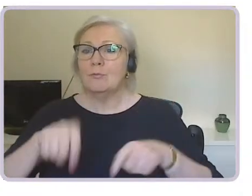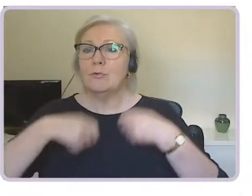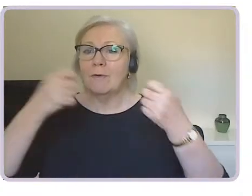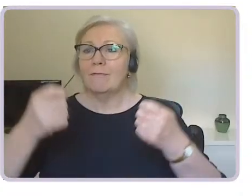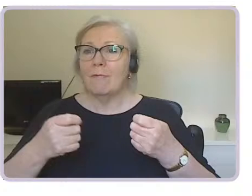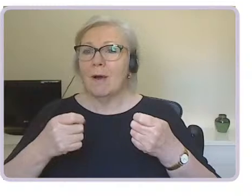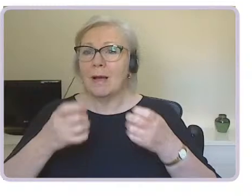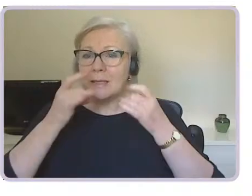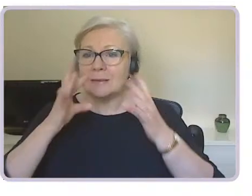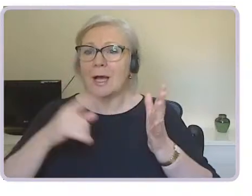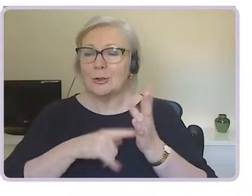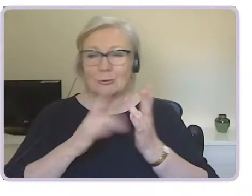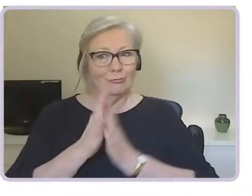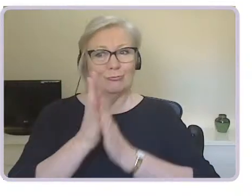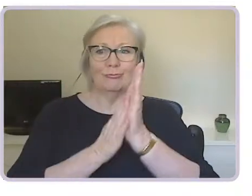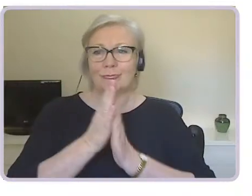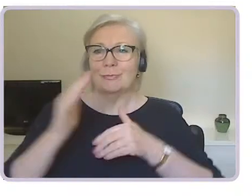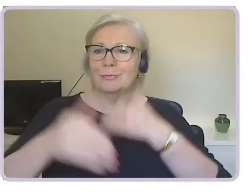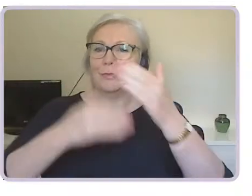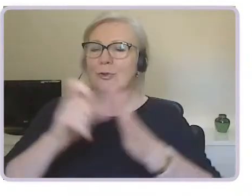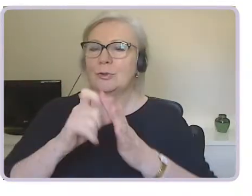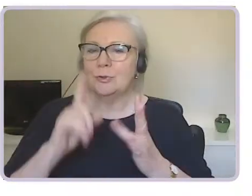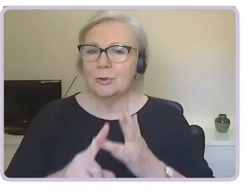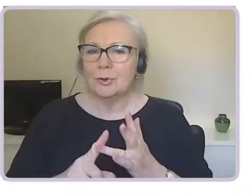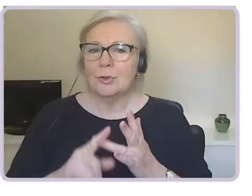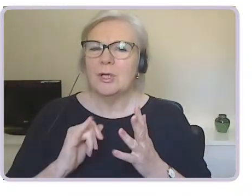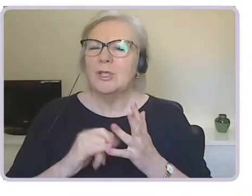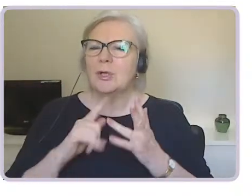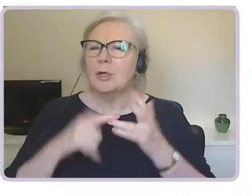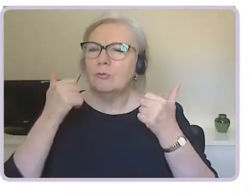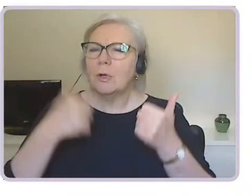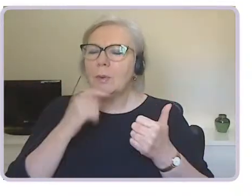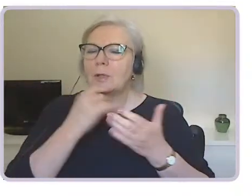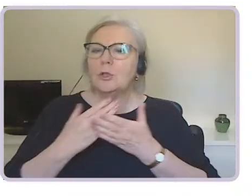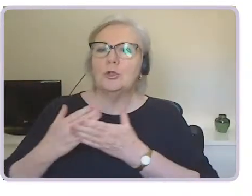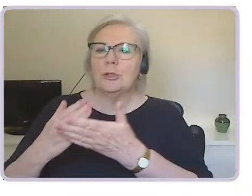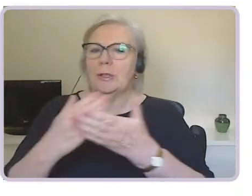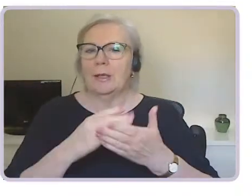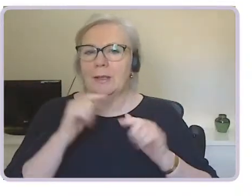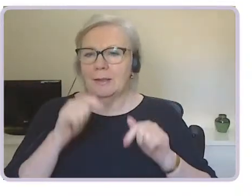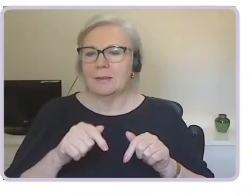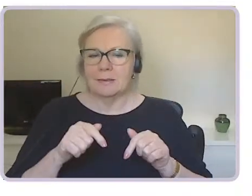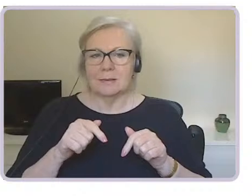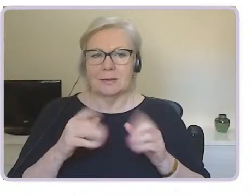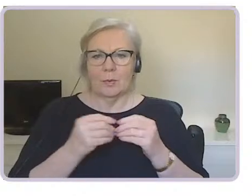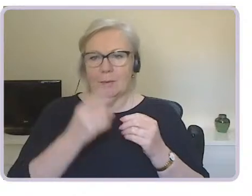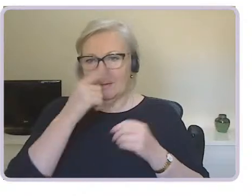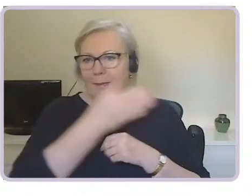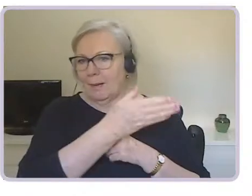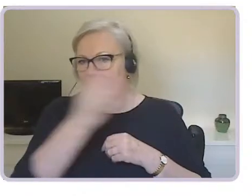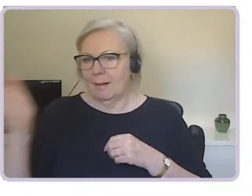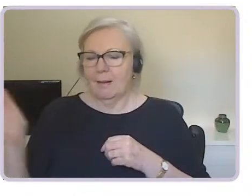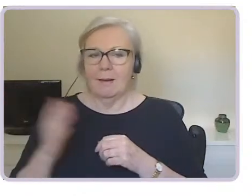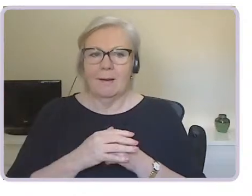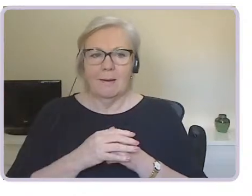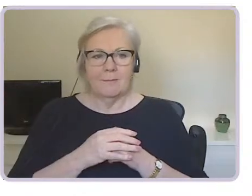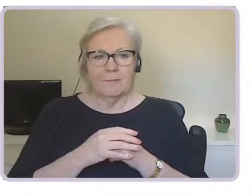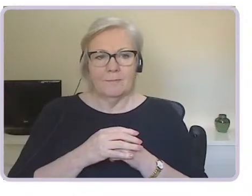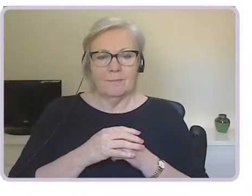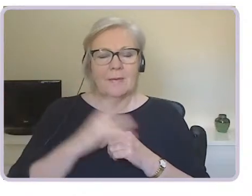these resources through the disability support organization I work for. And I think that's how we're going to begin to see